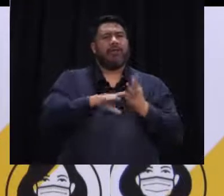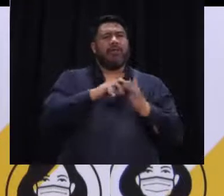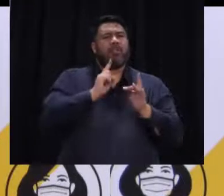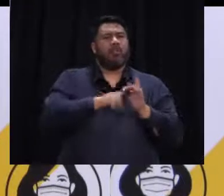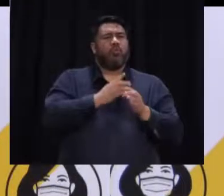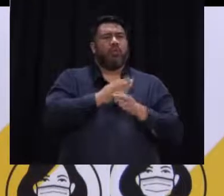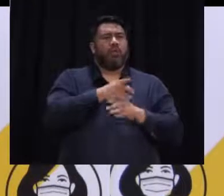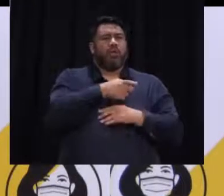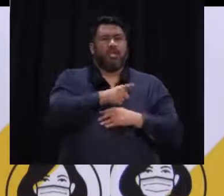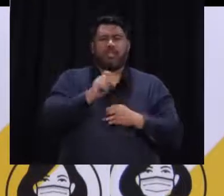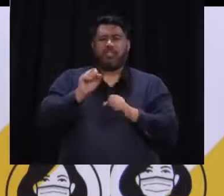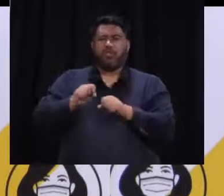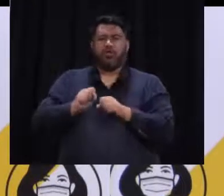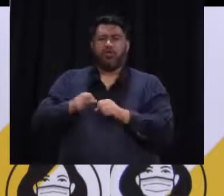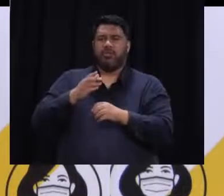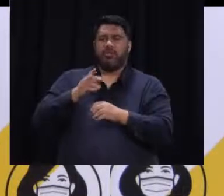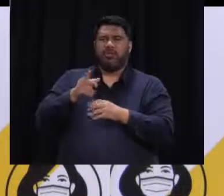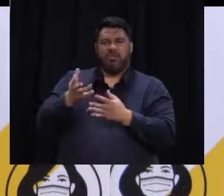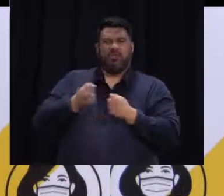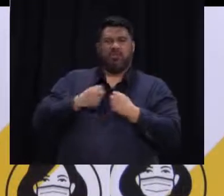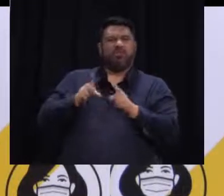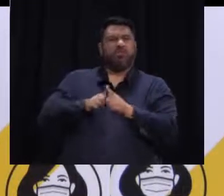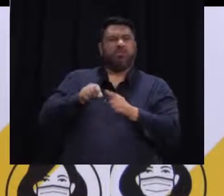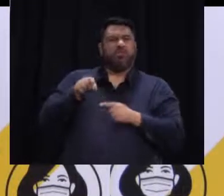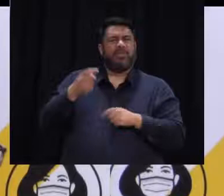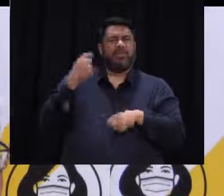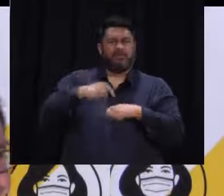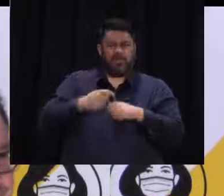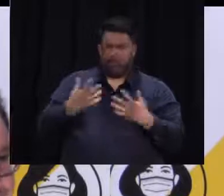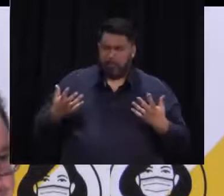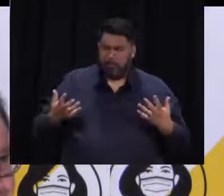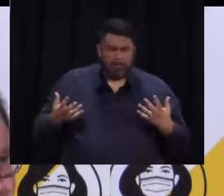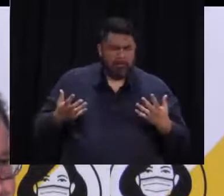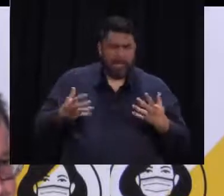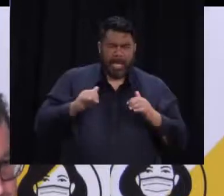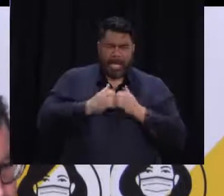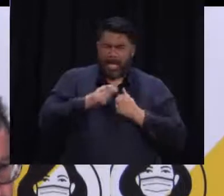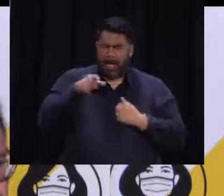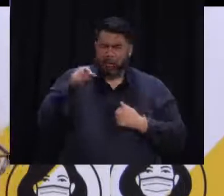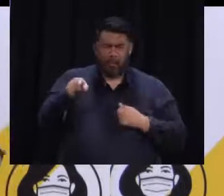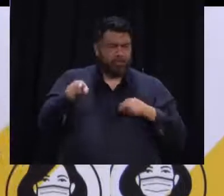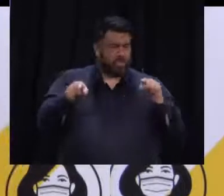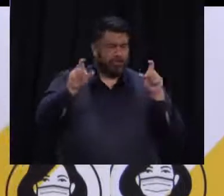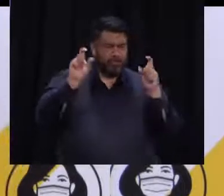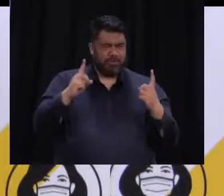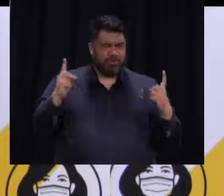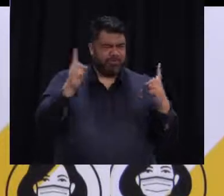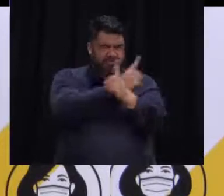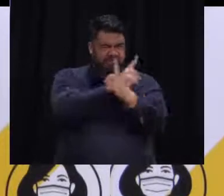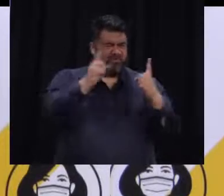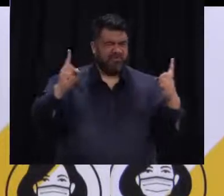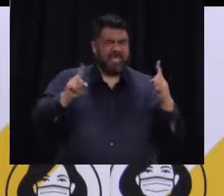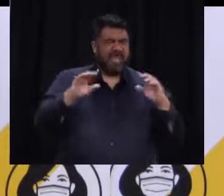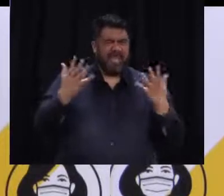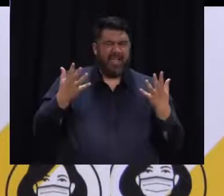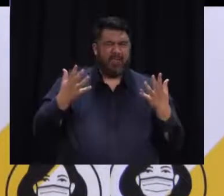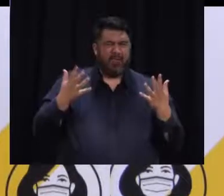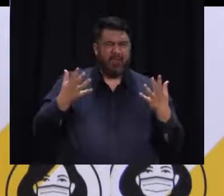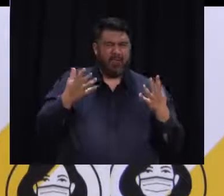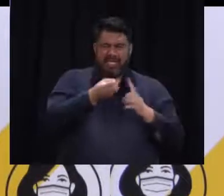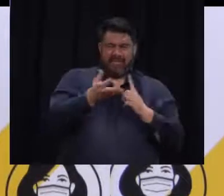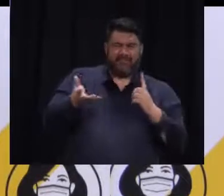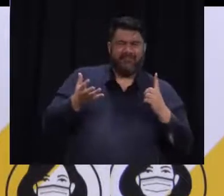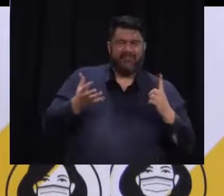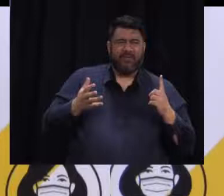who got infected that we could not place to within any closer than 6 minutes and 400 metres to that Defence Force worker, but